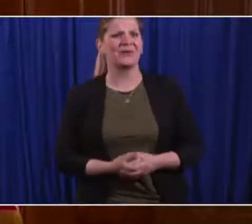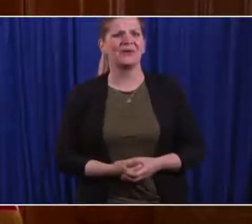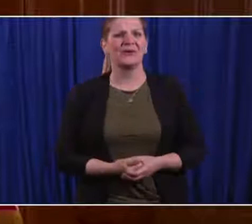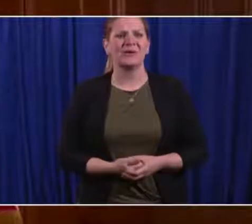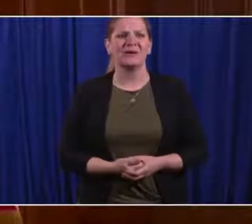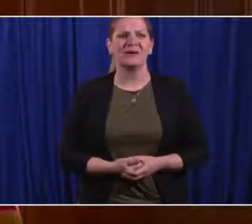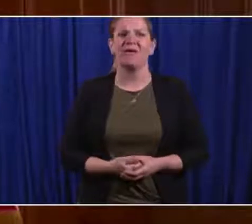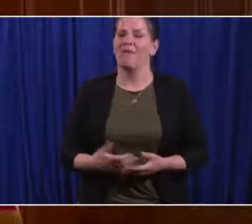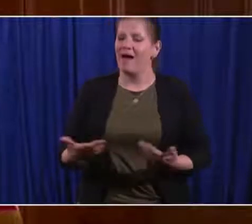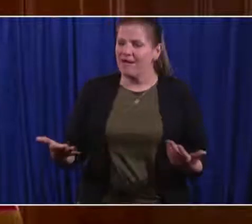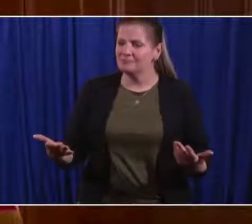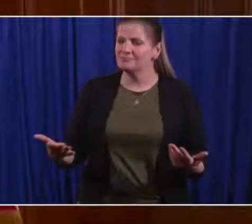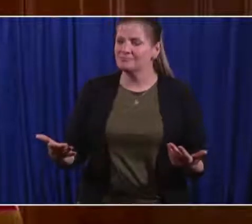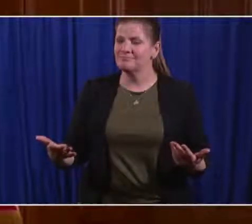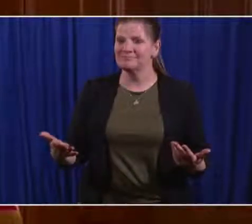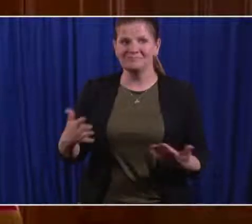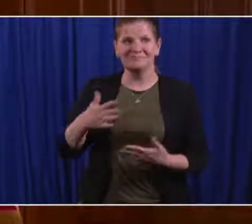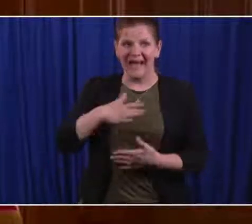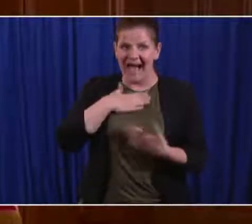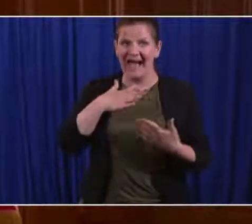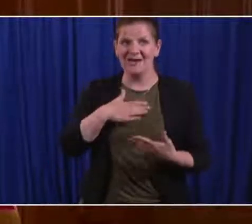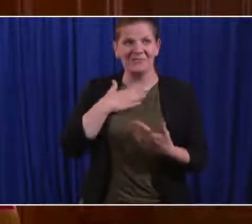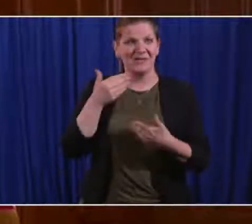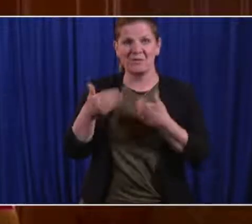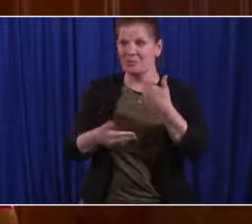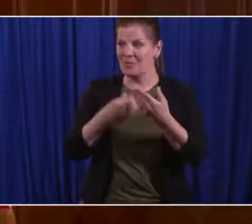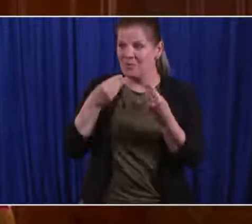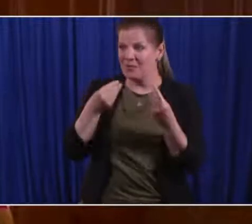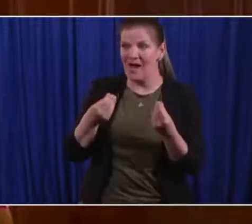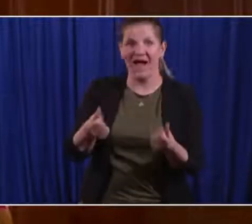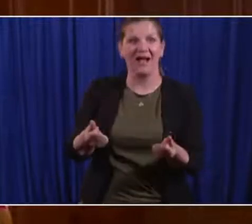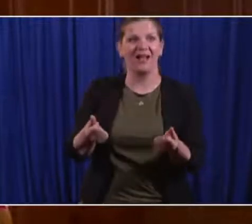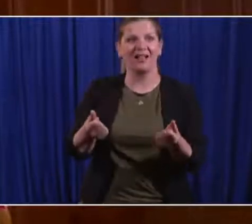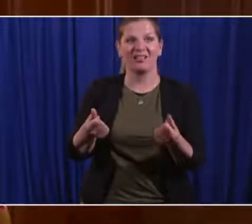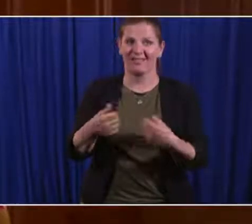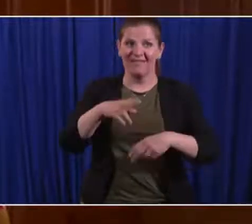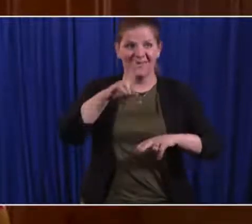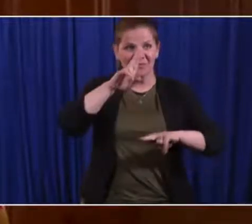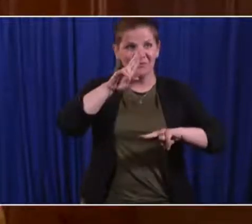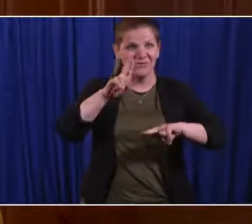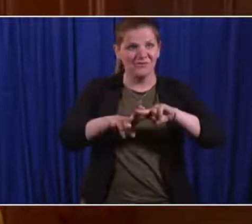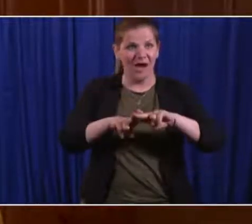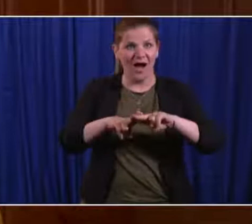Well, I'm glad things went well for you. That was fun to see